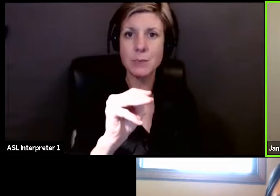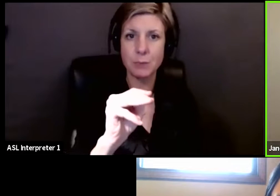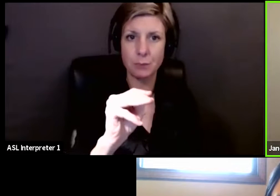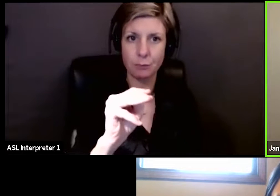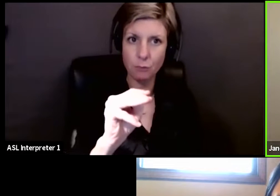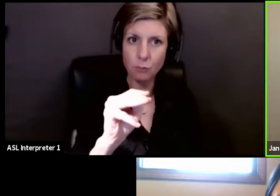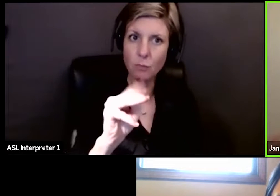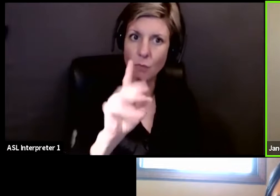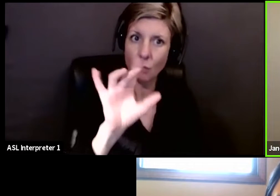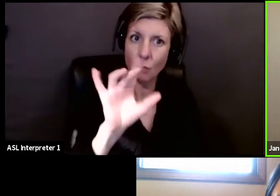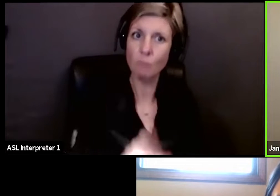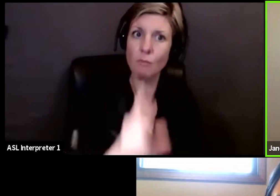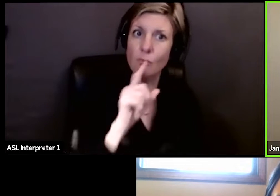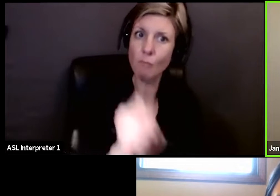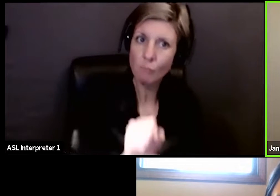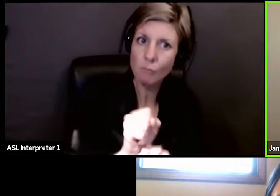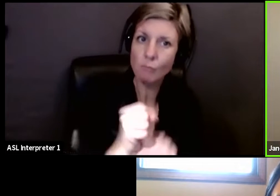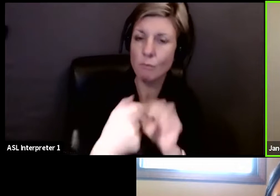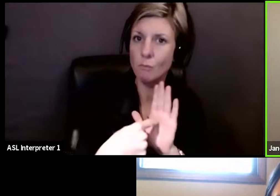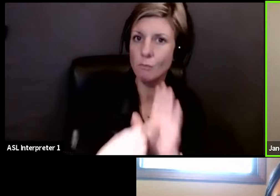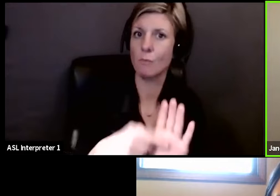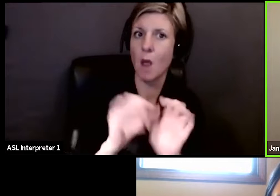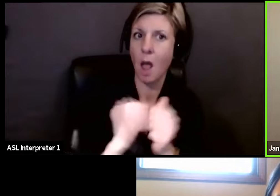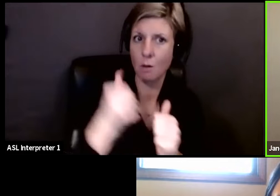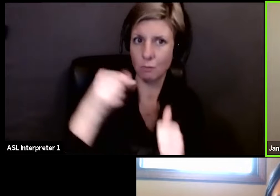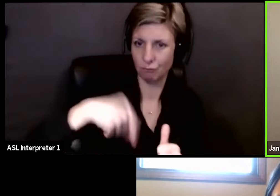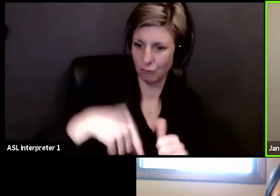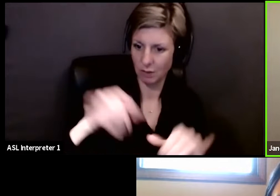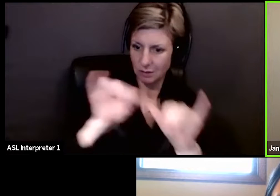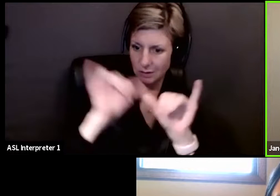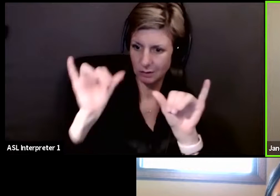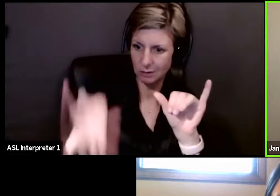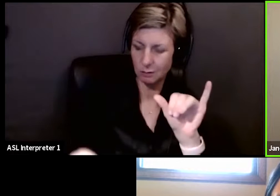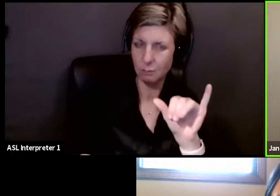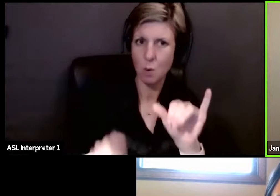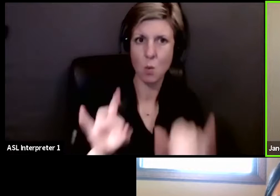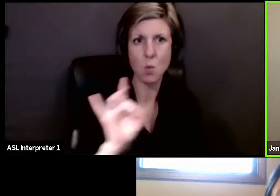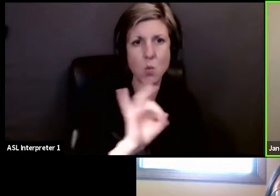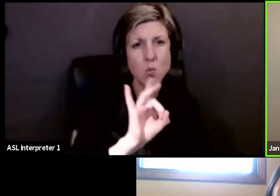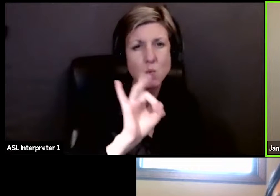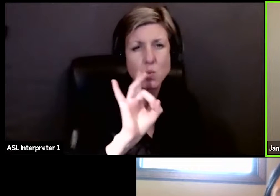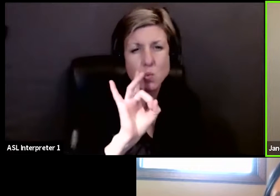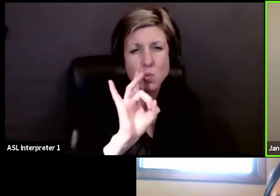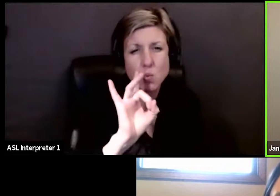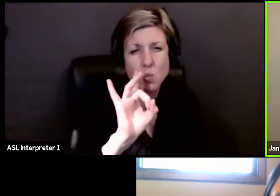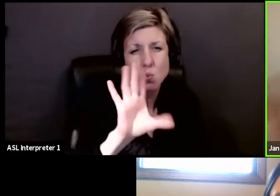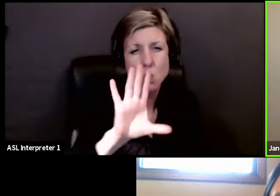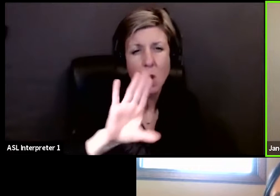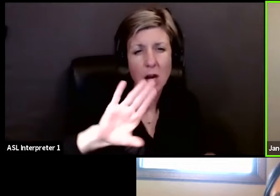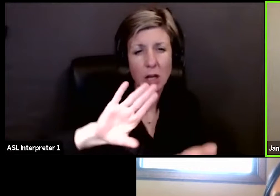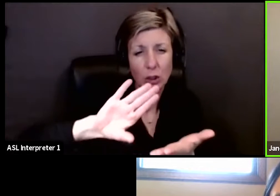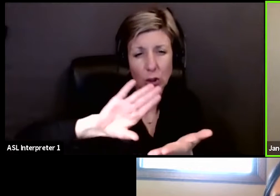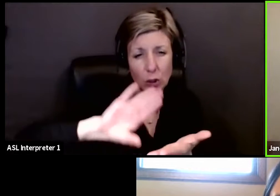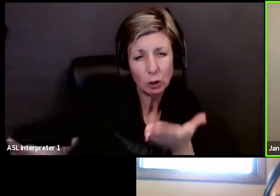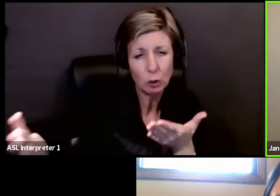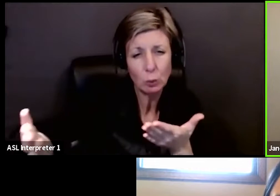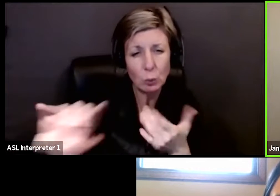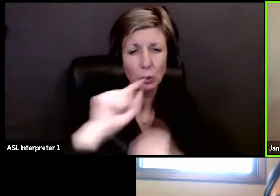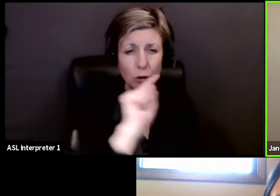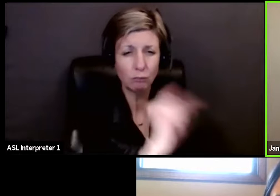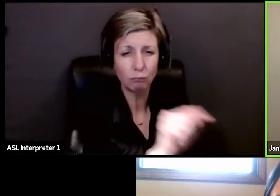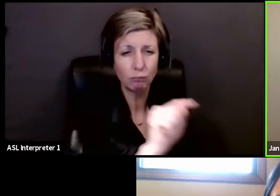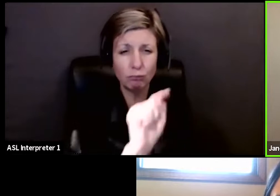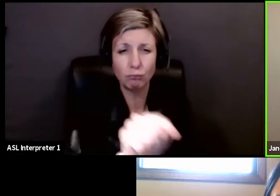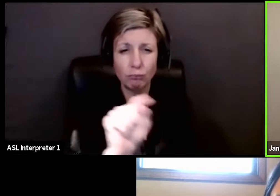in is incredibly exclusionary and white supremacist. And